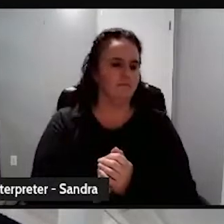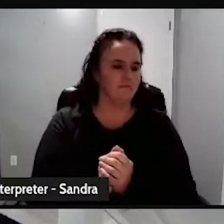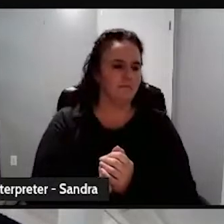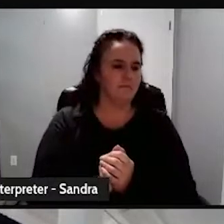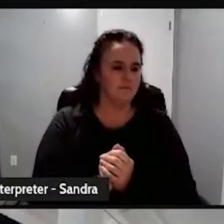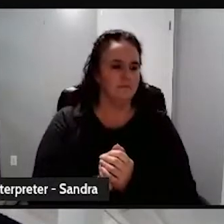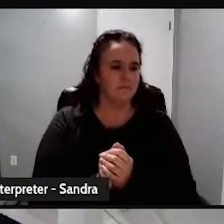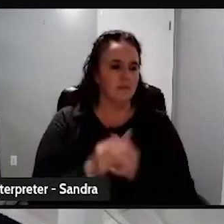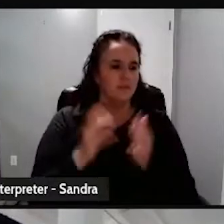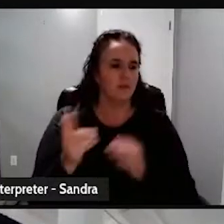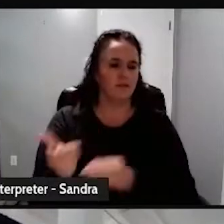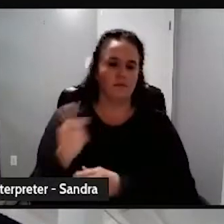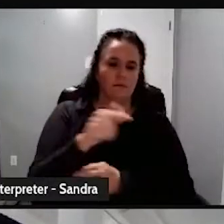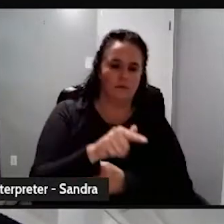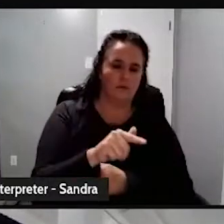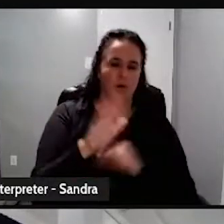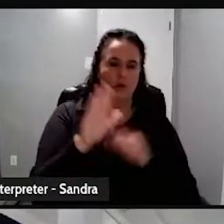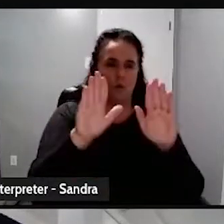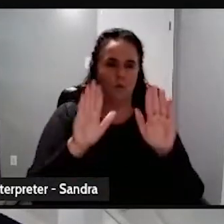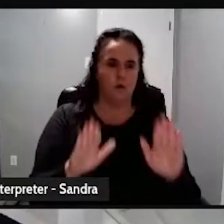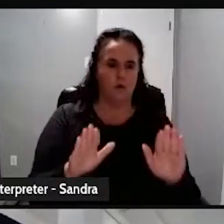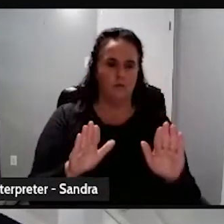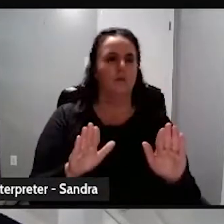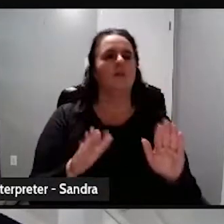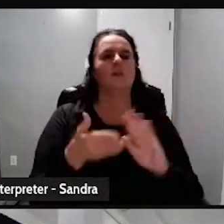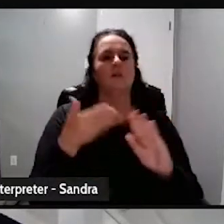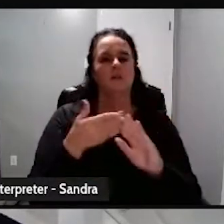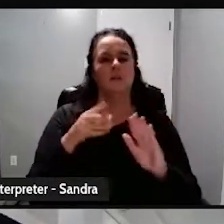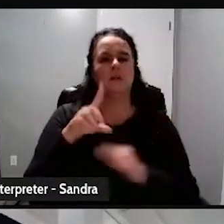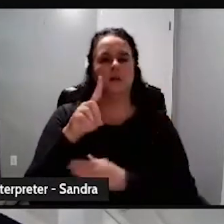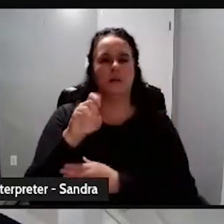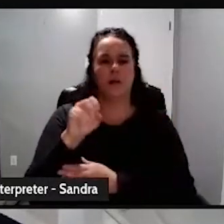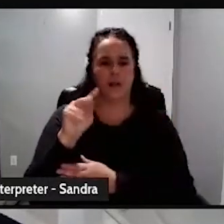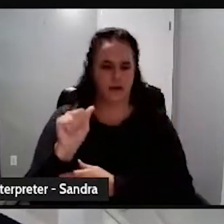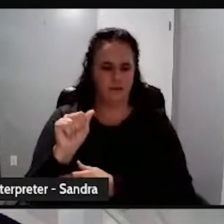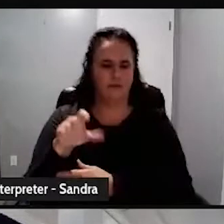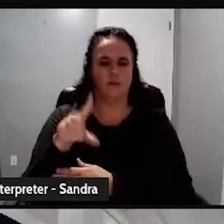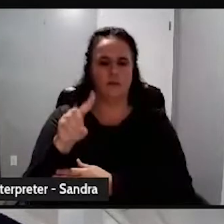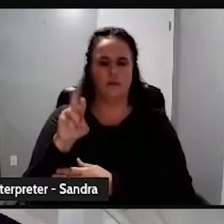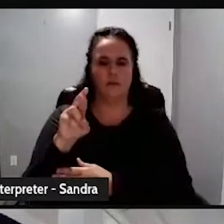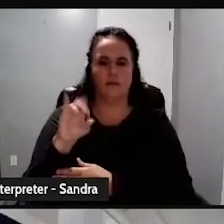and pass it on to our wonderful moderator, Diane Dreiger.